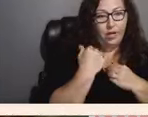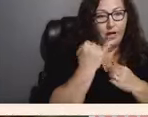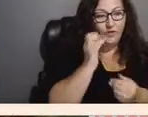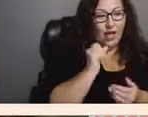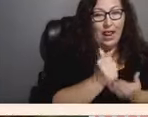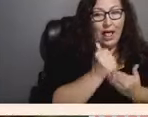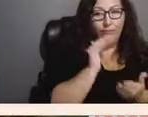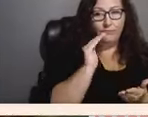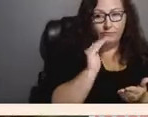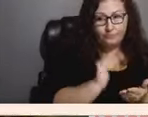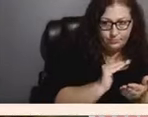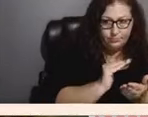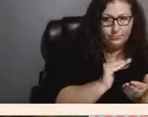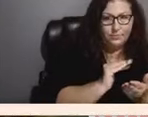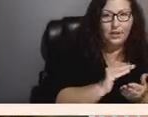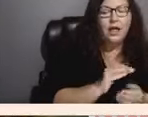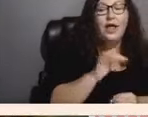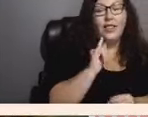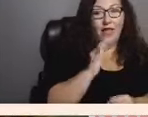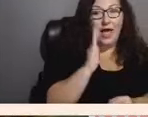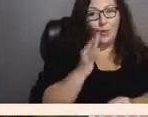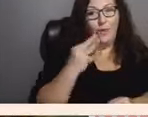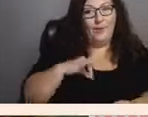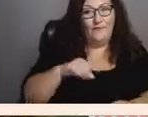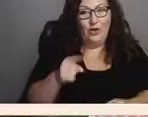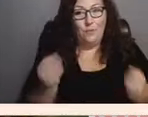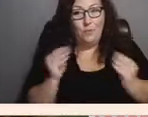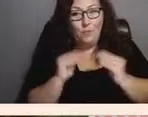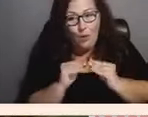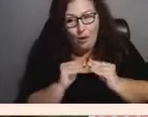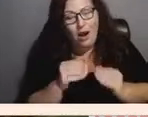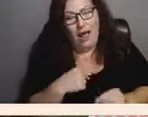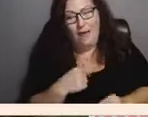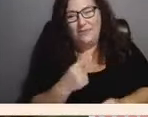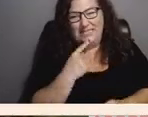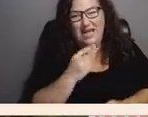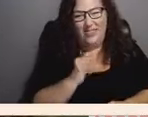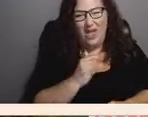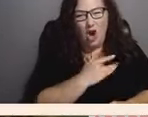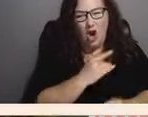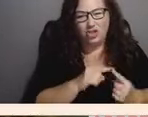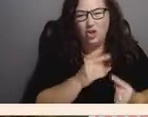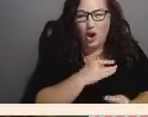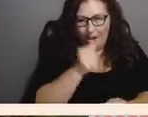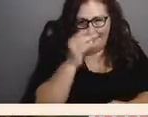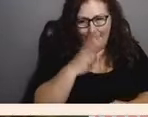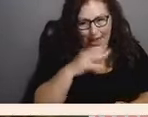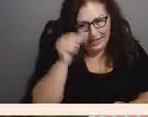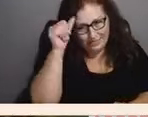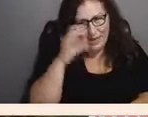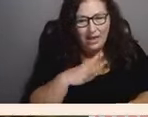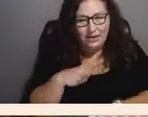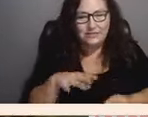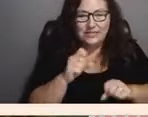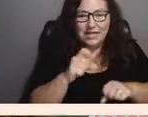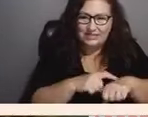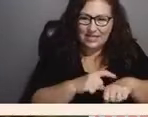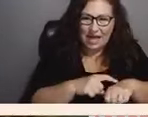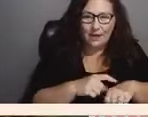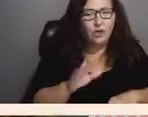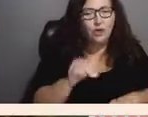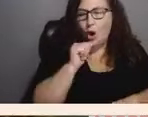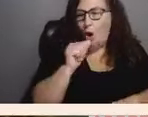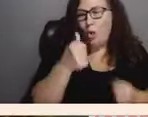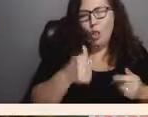man. I'm just saying that heart to heart, man to man. Take time so you don't lose your man card if you got to